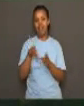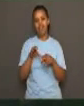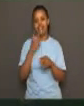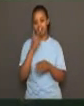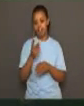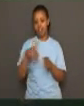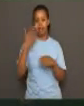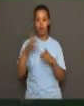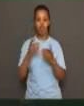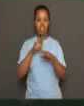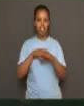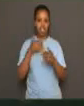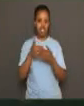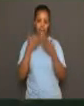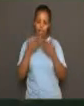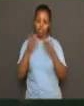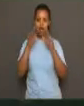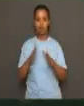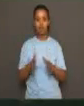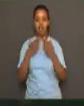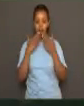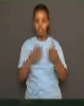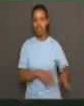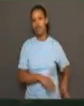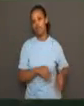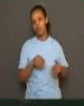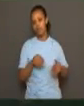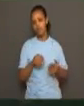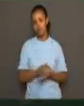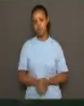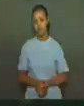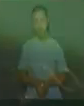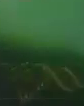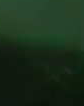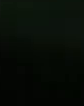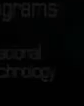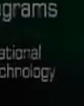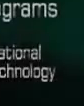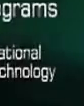Until next lesson, thank you, teacher. Thank you, students.